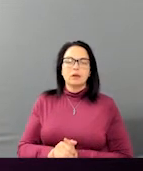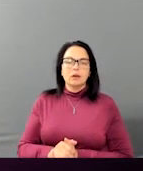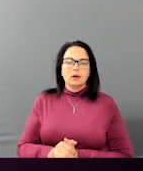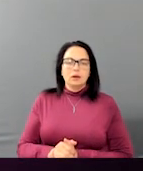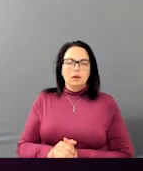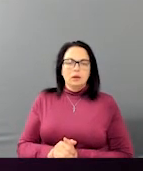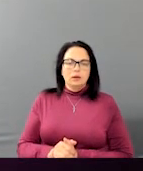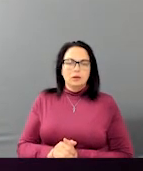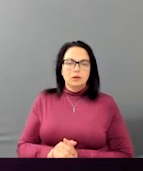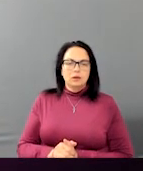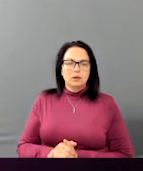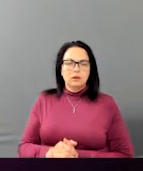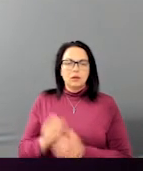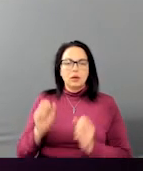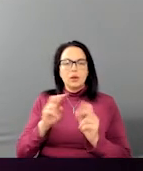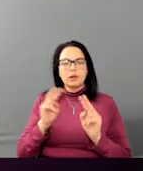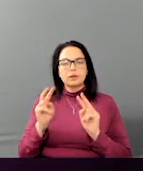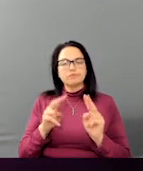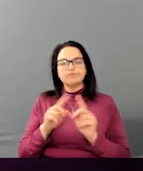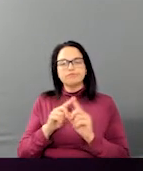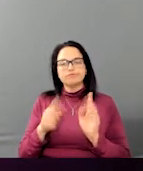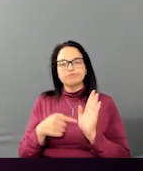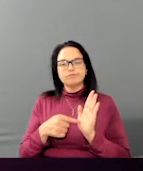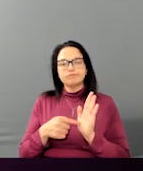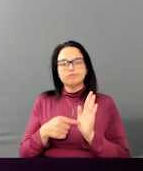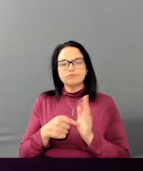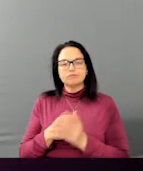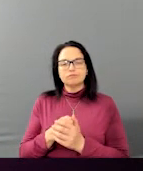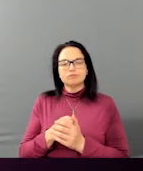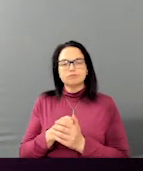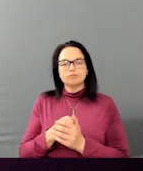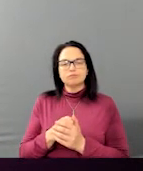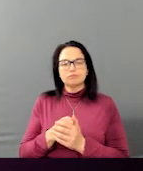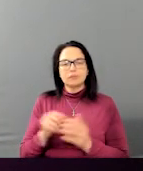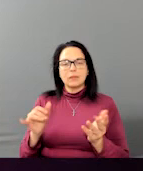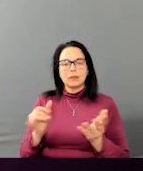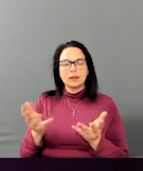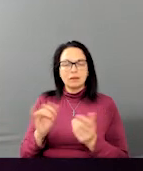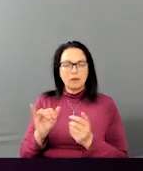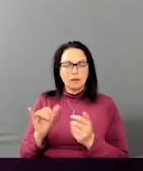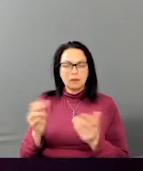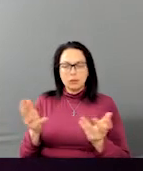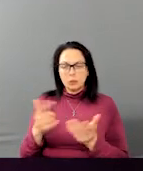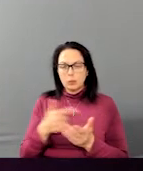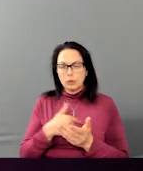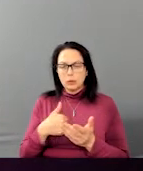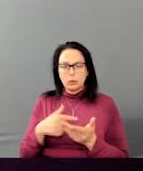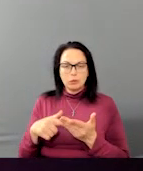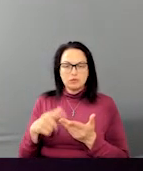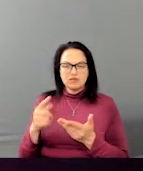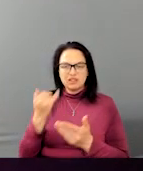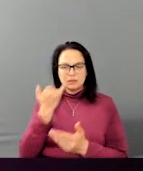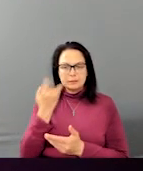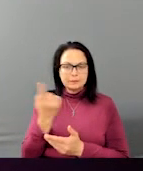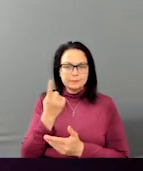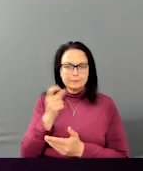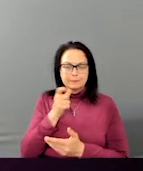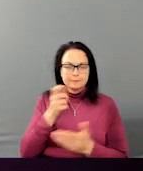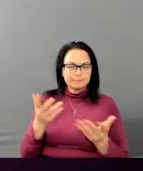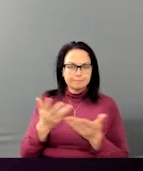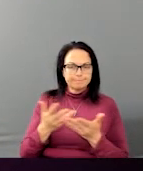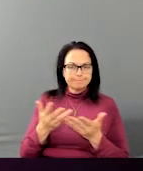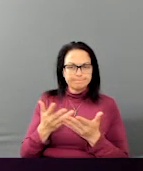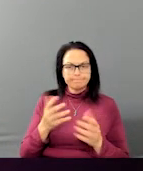Okay, so let's look at a different example. Like, what if we want to check that something doesn't exist instead,